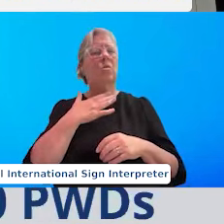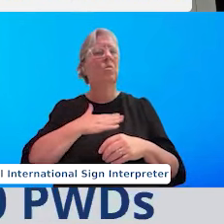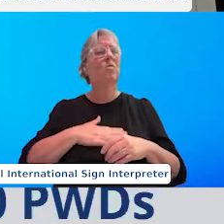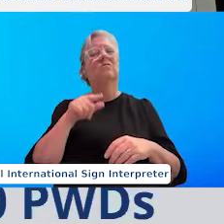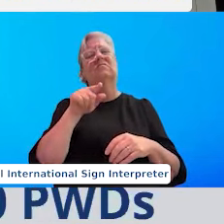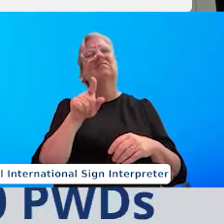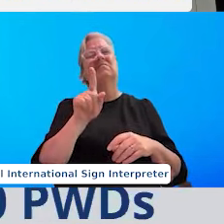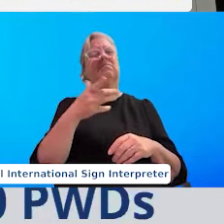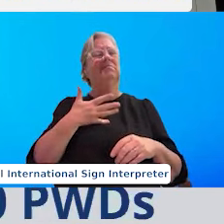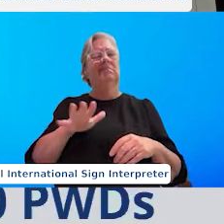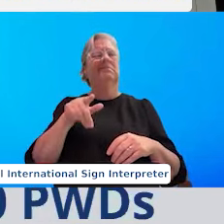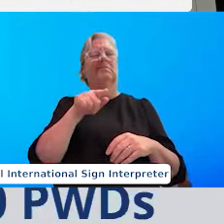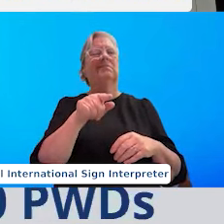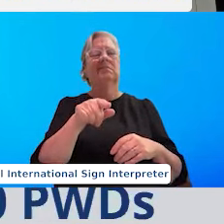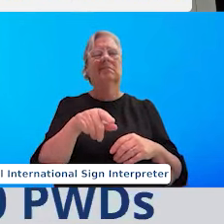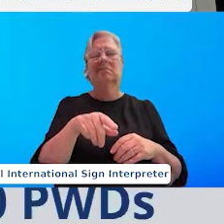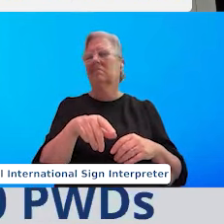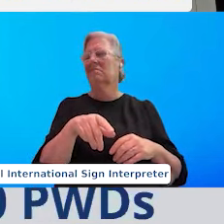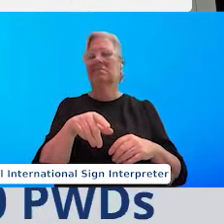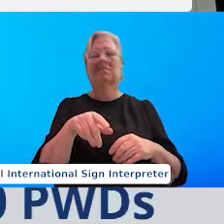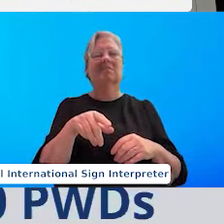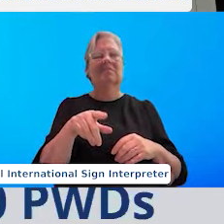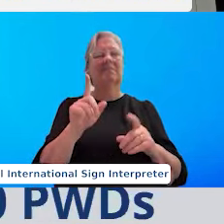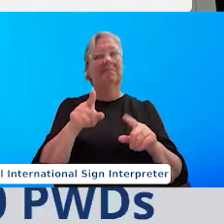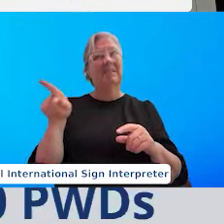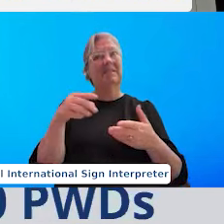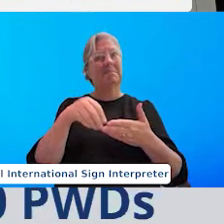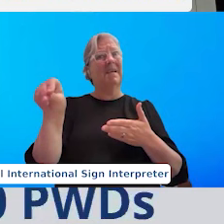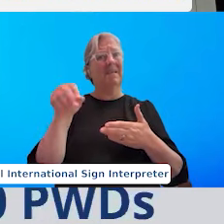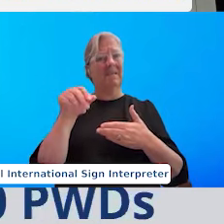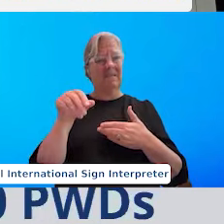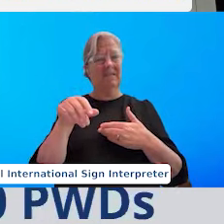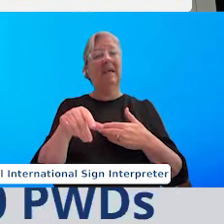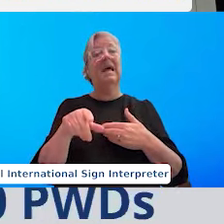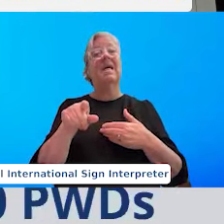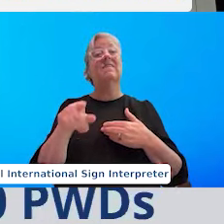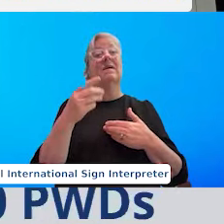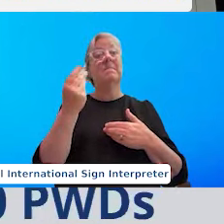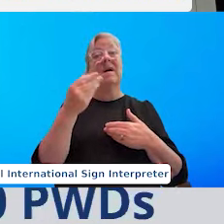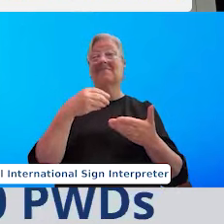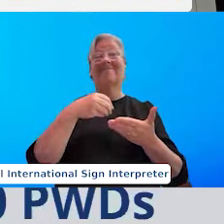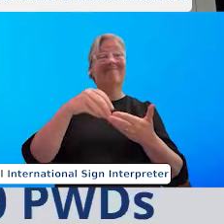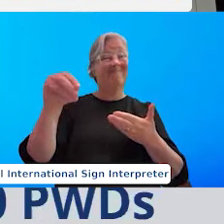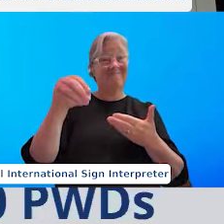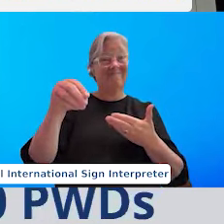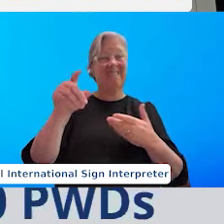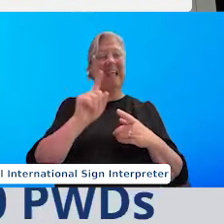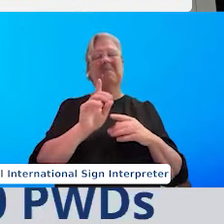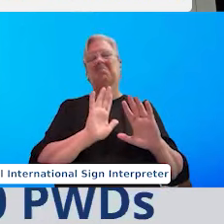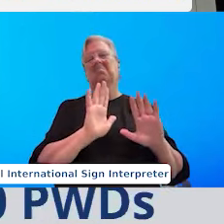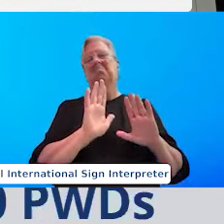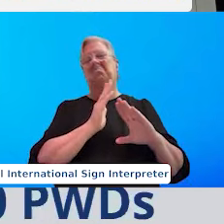the hours per month that they can get the PA. And just